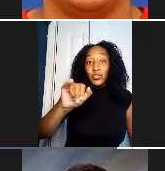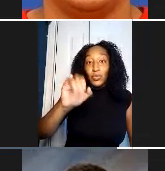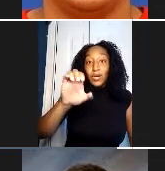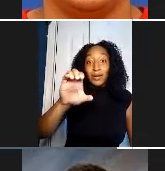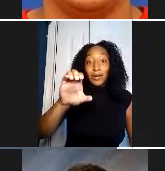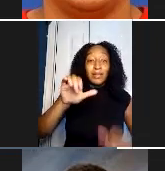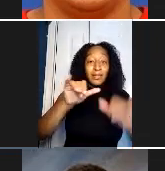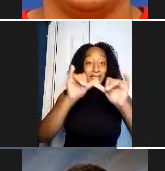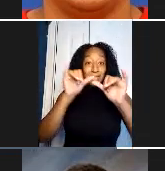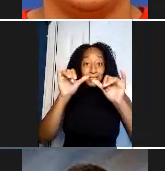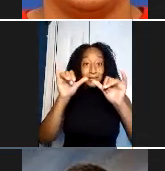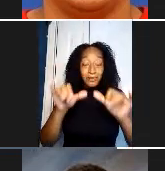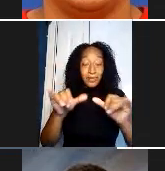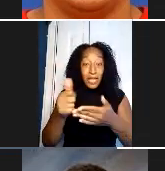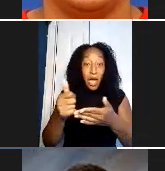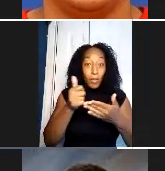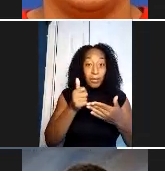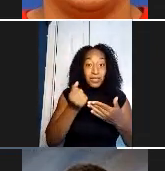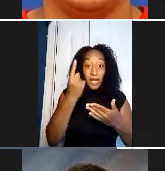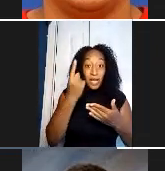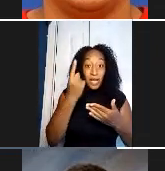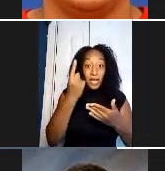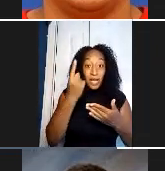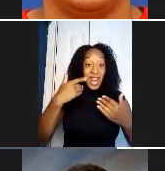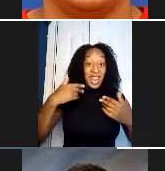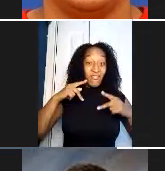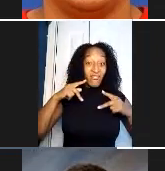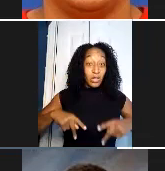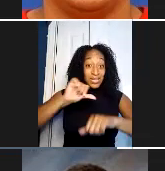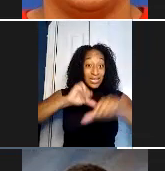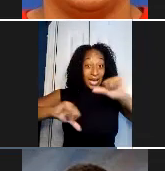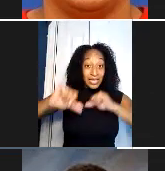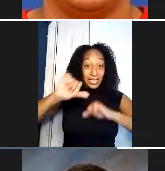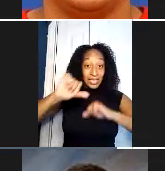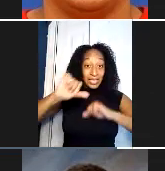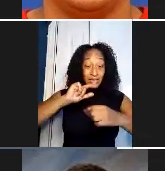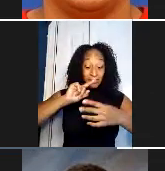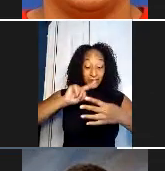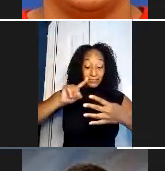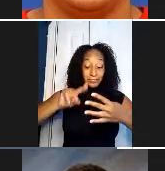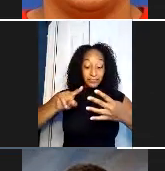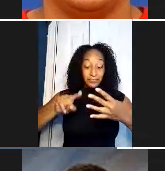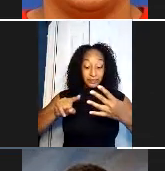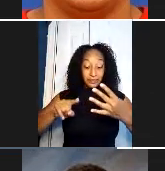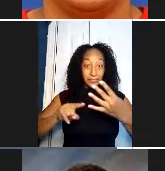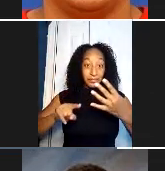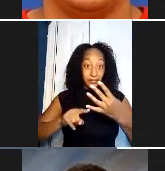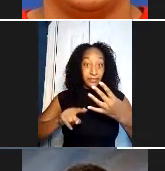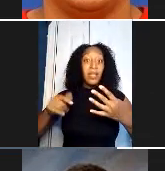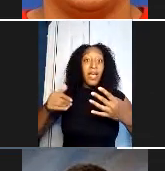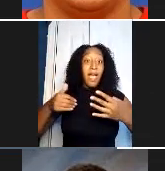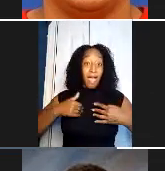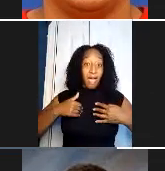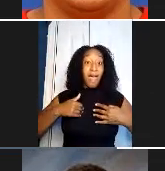And in the metric system, there are 4 fundamental properties: length, mass, time, and temperature. And